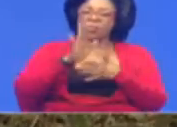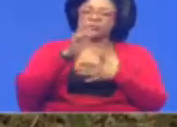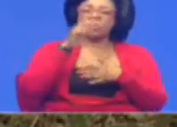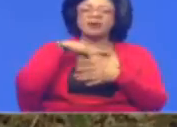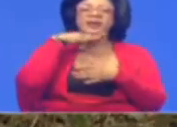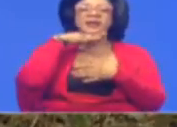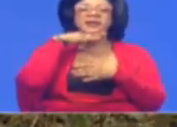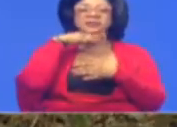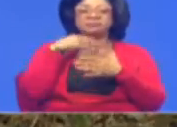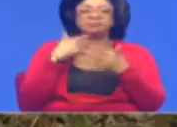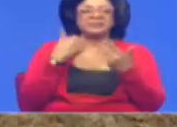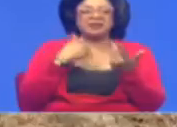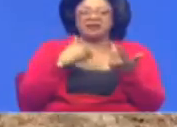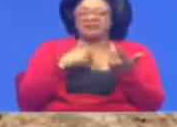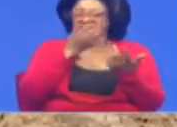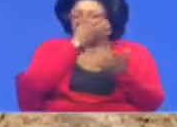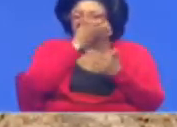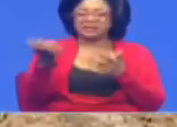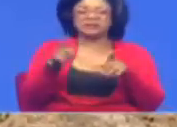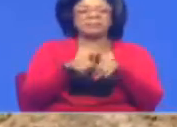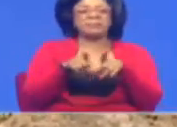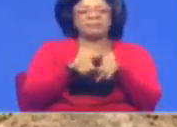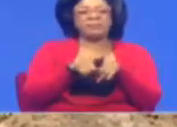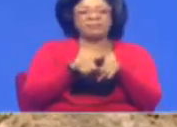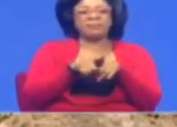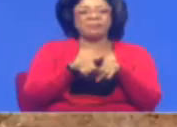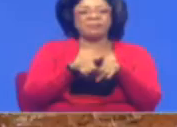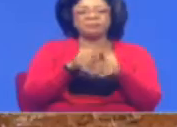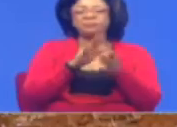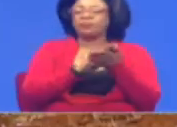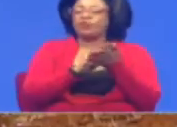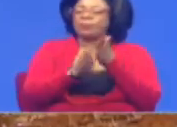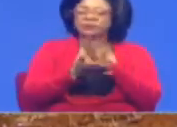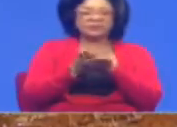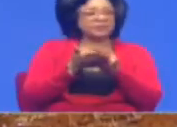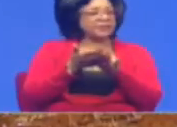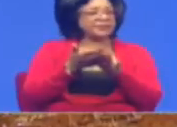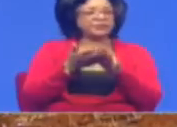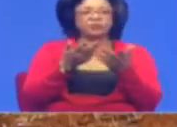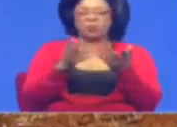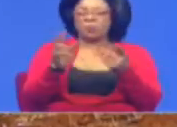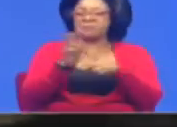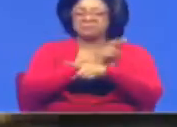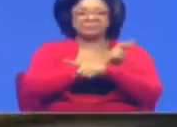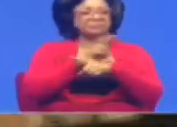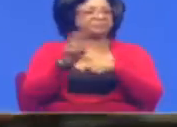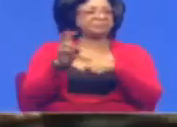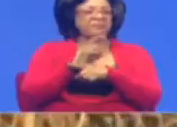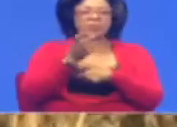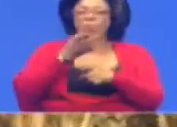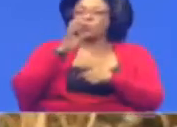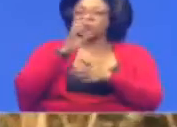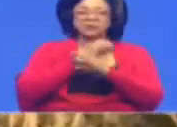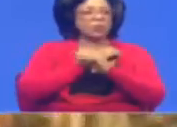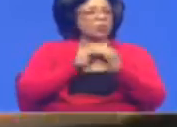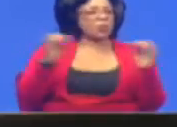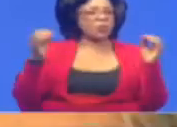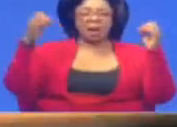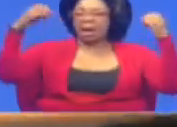haunted by the ears of neglect. There's no one to man the point of entrance, no running water, and no